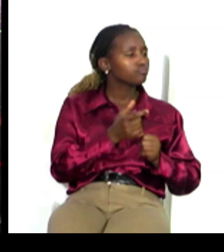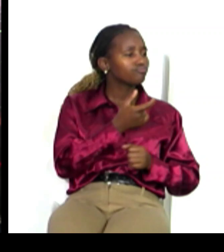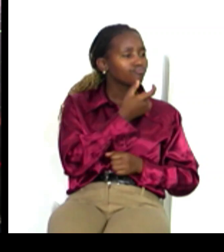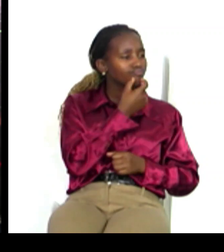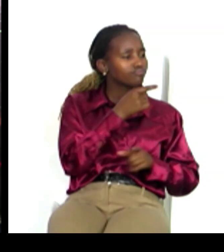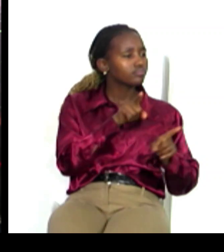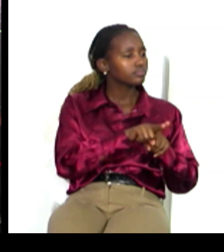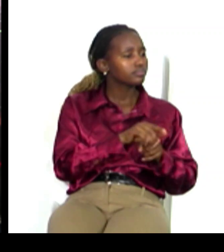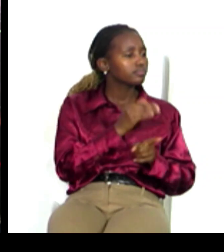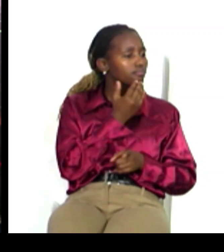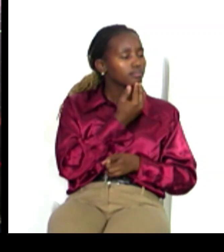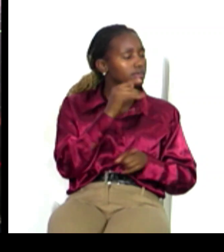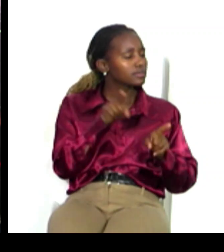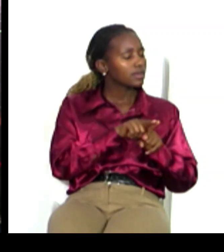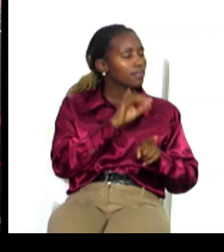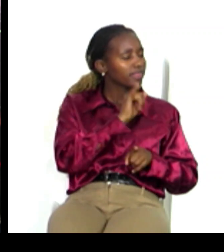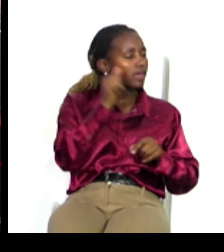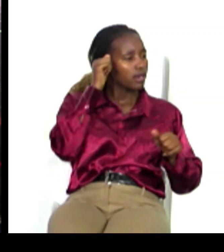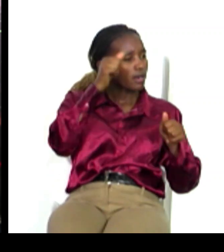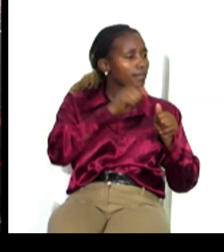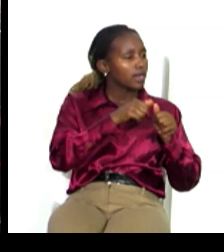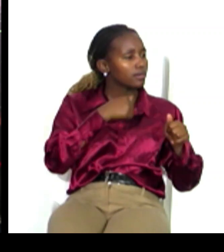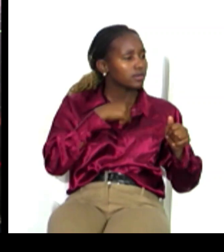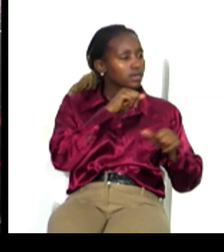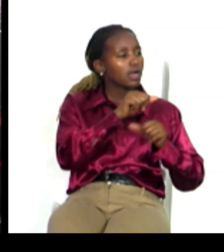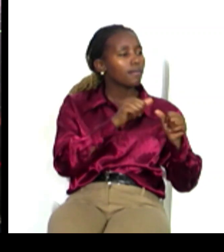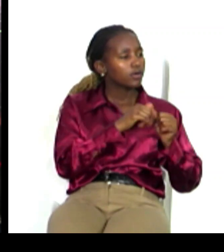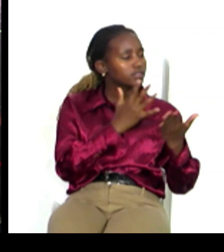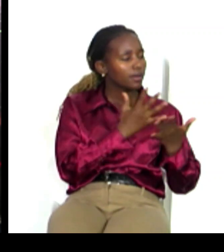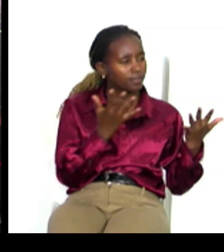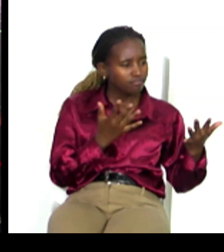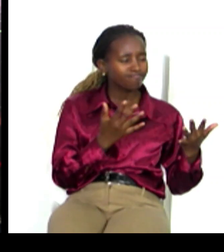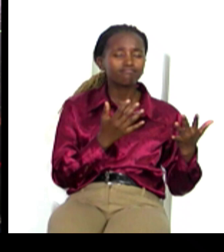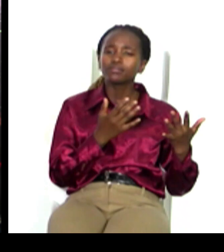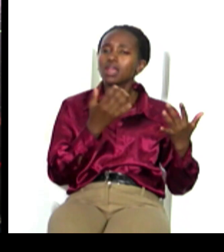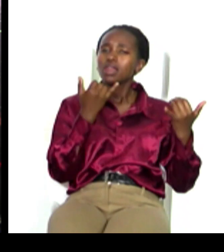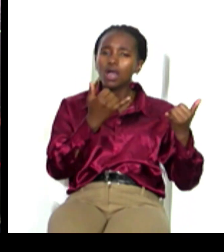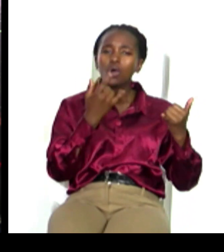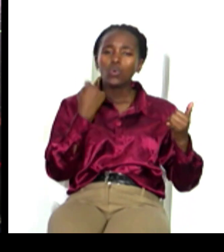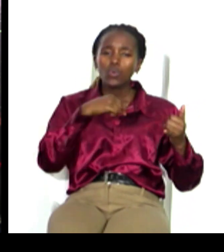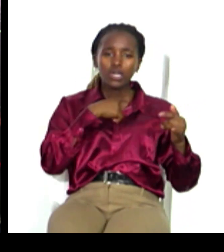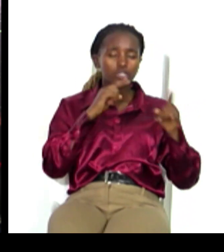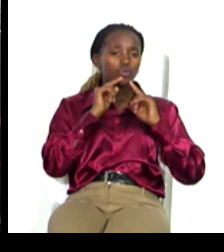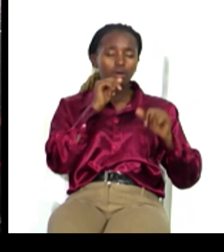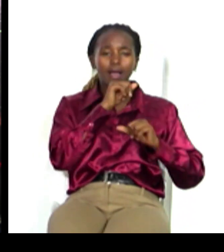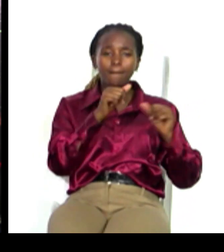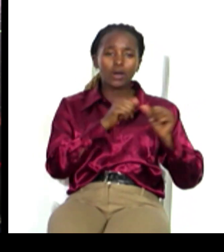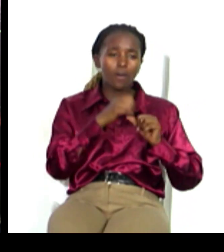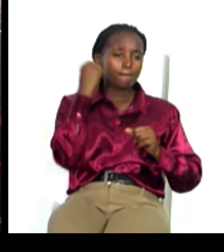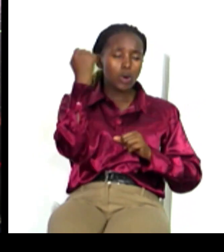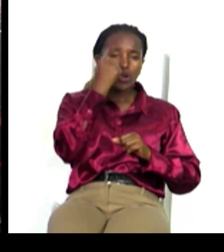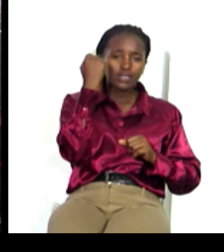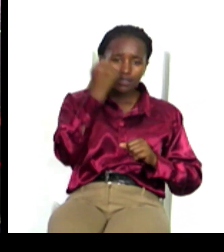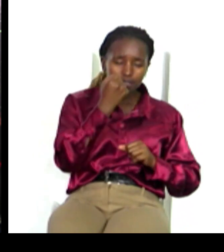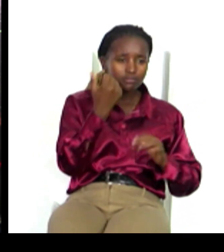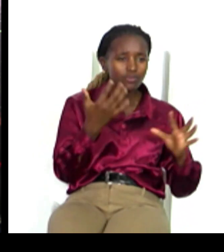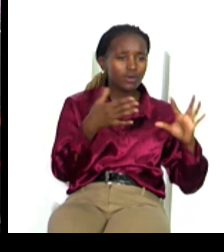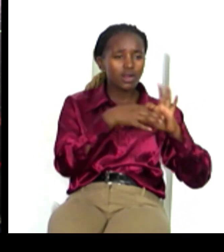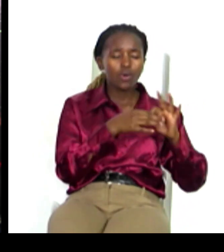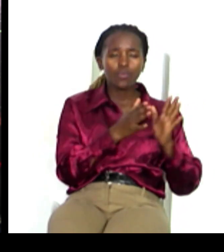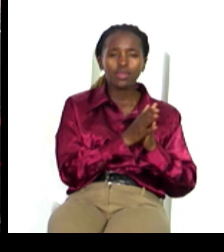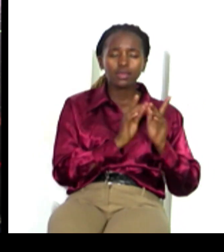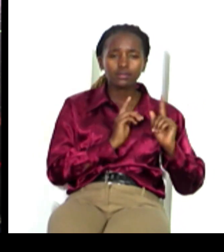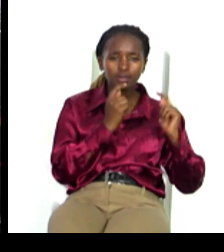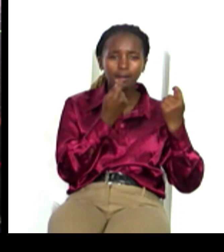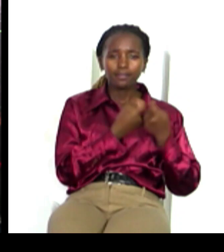something. Are we still in the line of siasa za politics? By the way, before even you